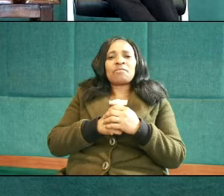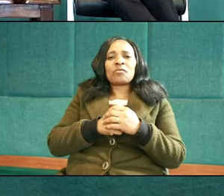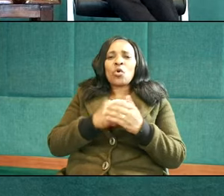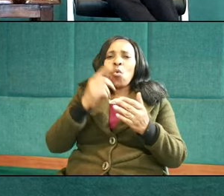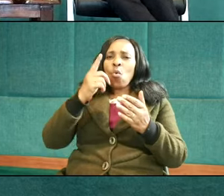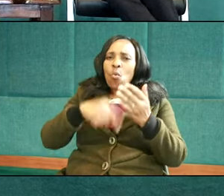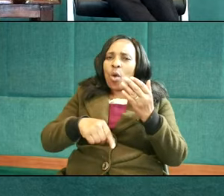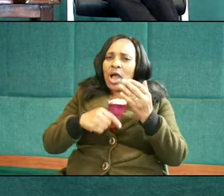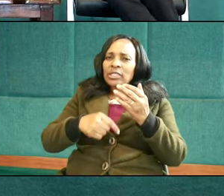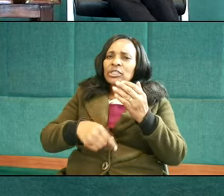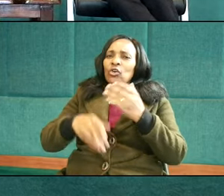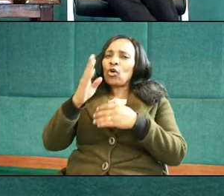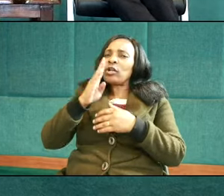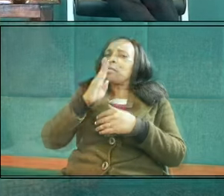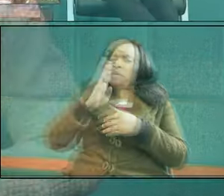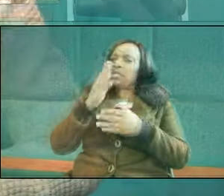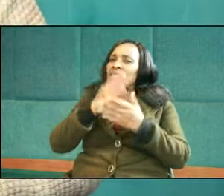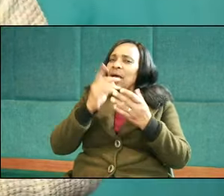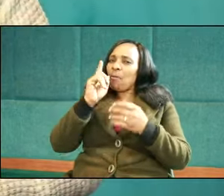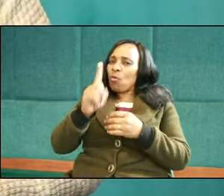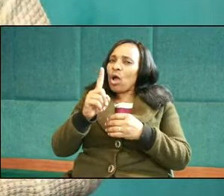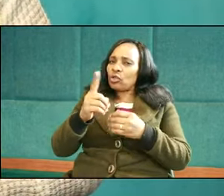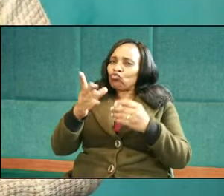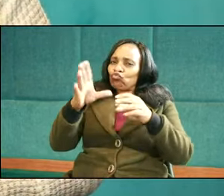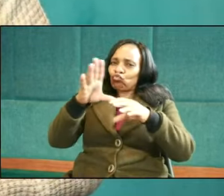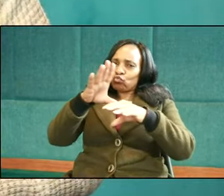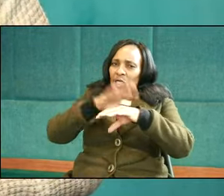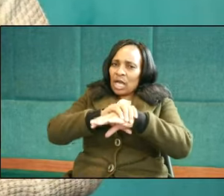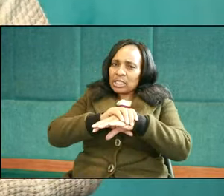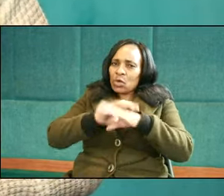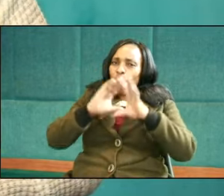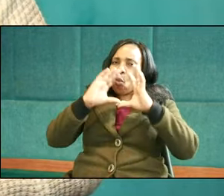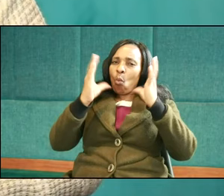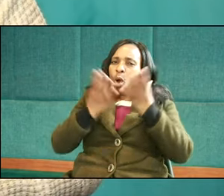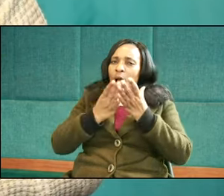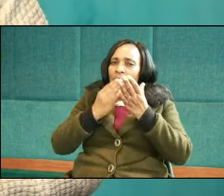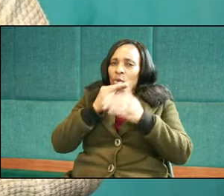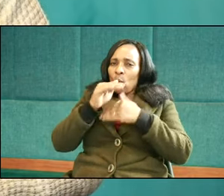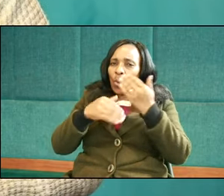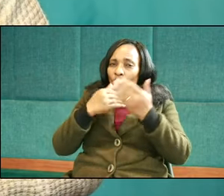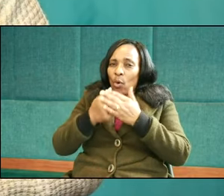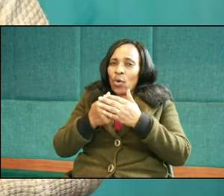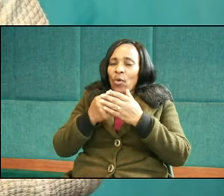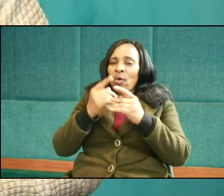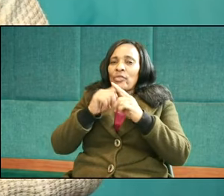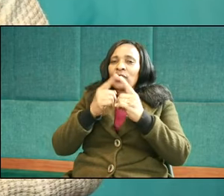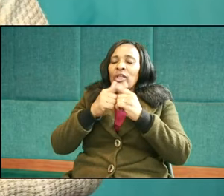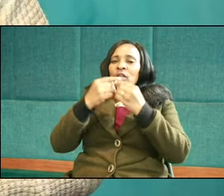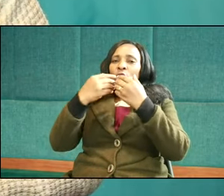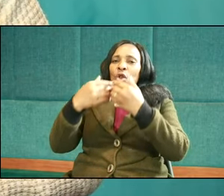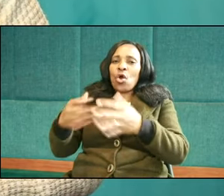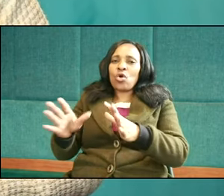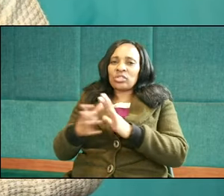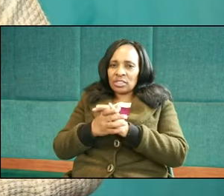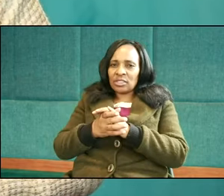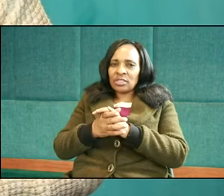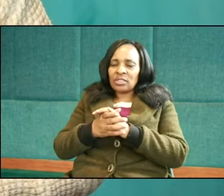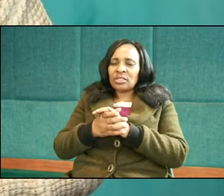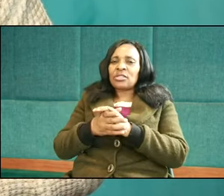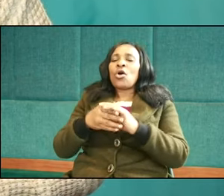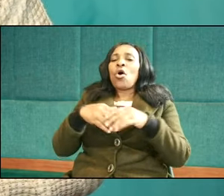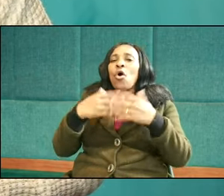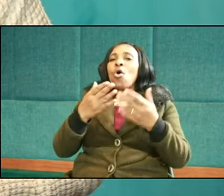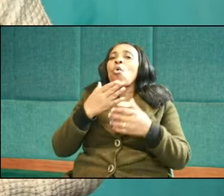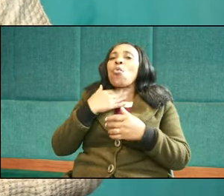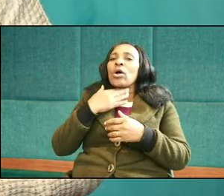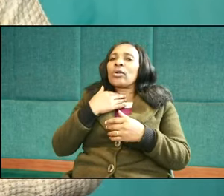What good will it be for someone to gain the whole world yet forfeit their soul? Mm-hmm. Or what